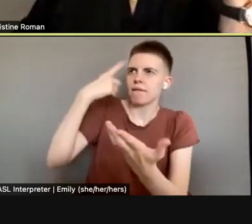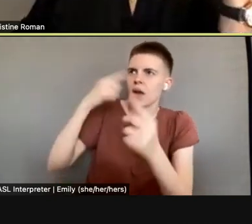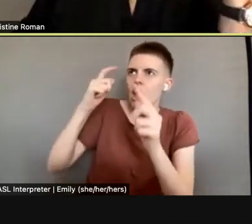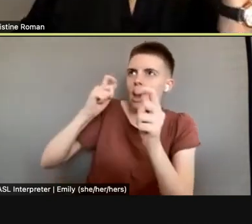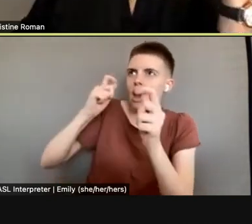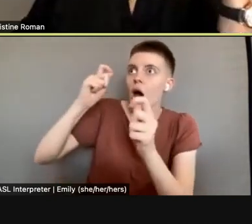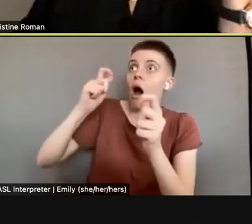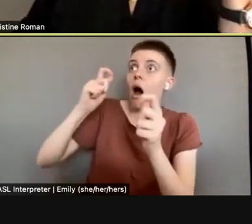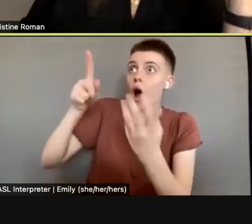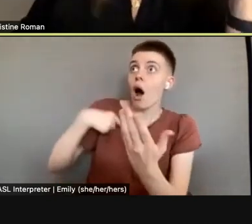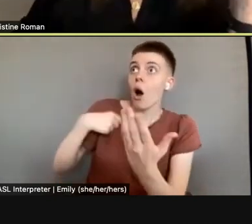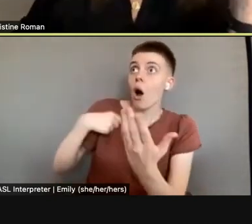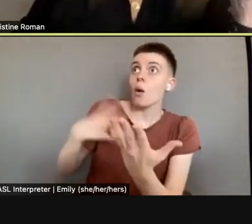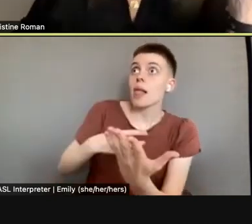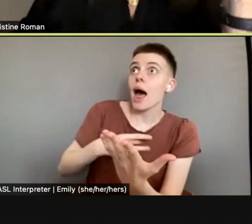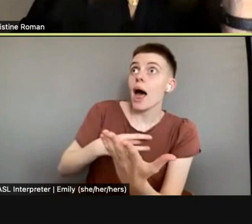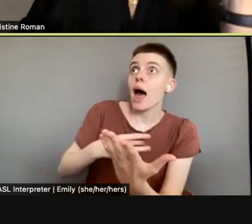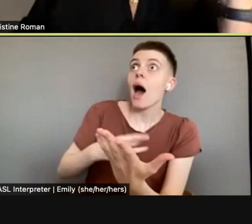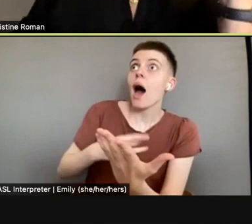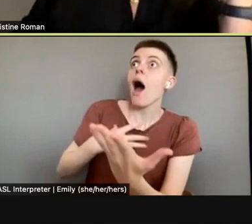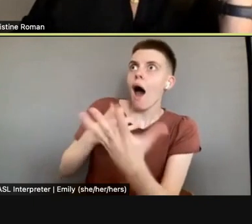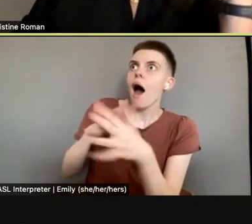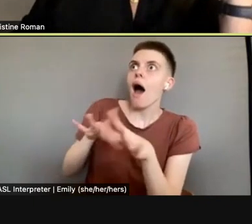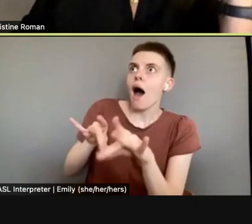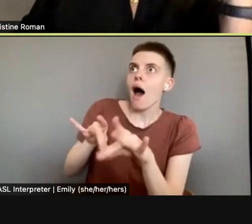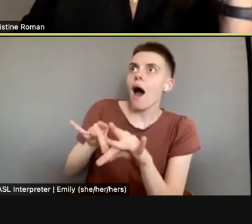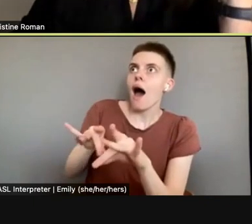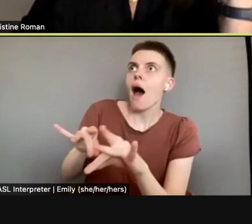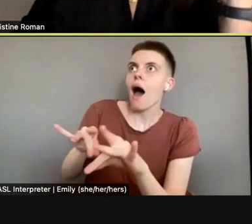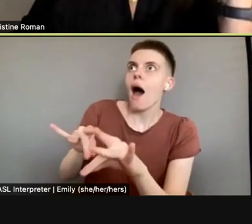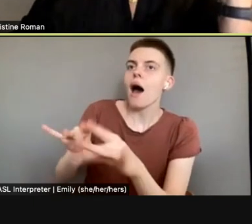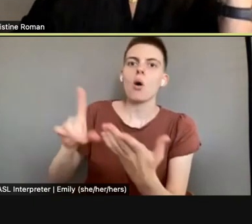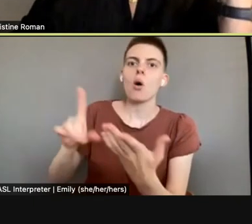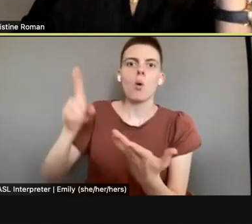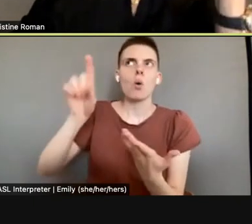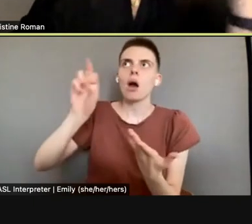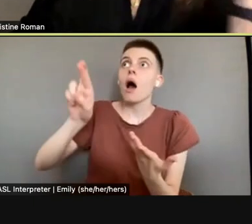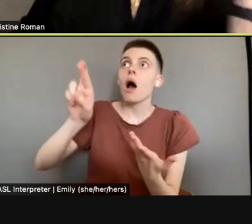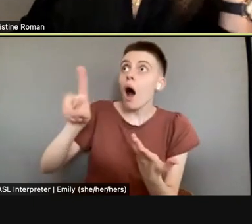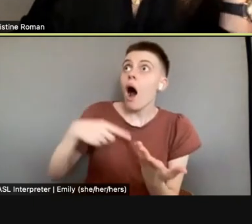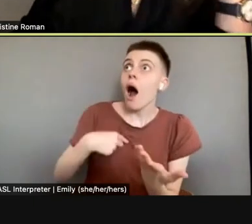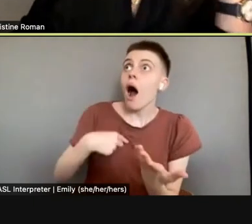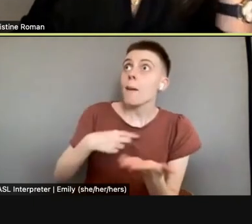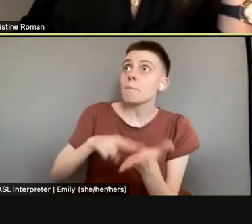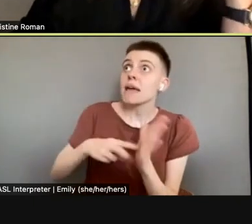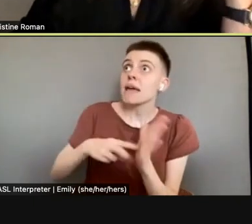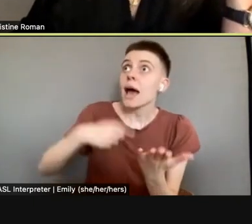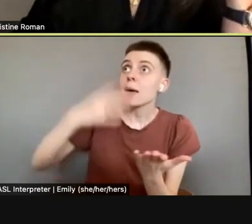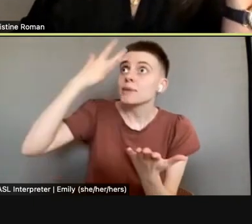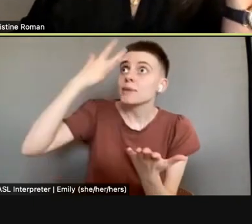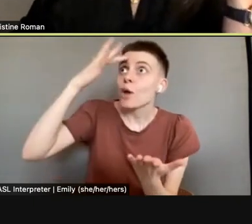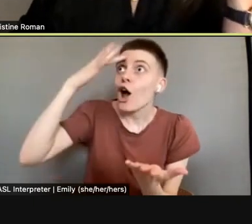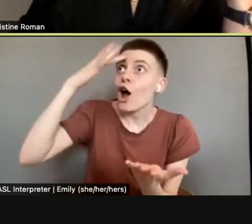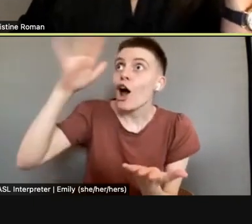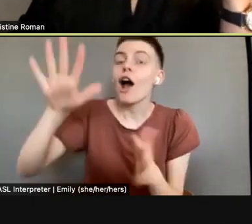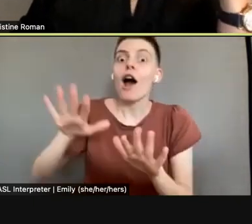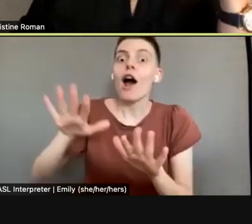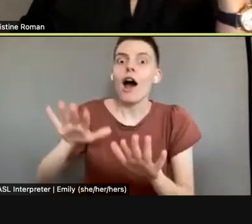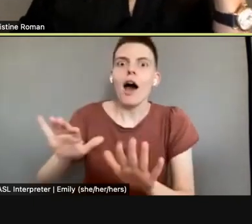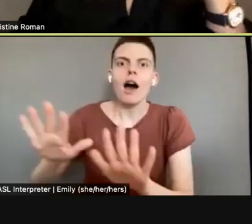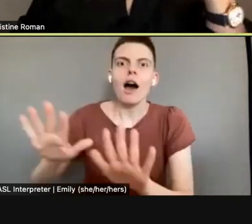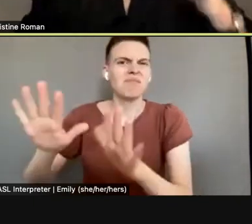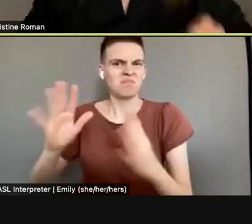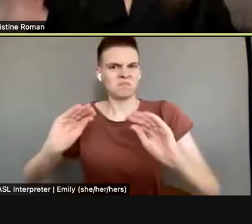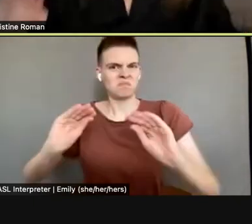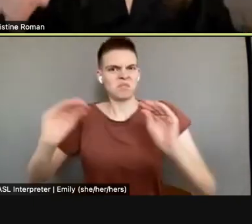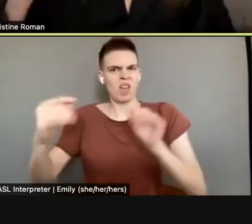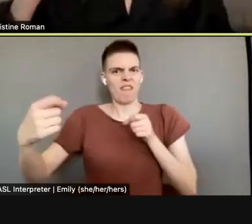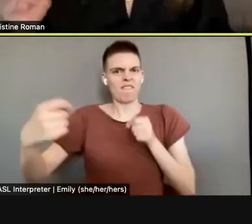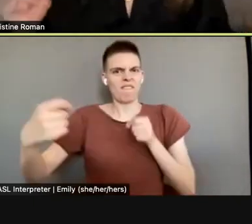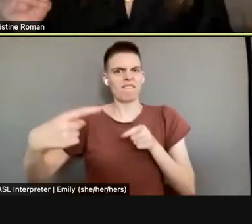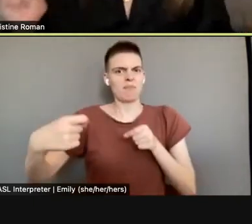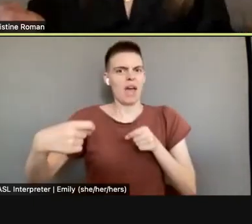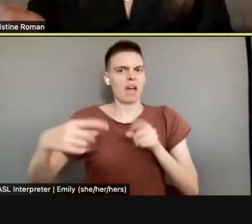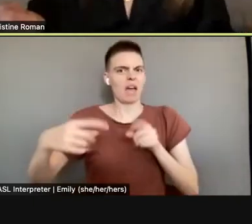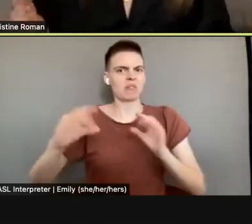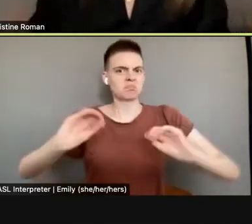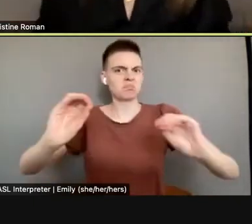again. You're so smart. Sticking out your tongue like that. And